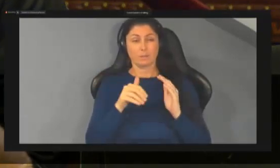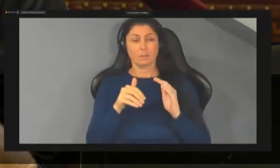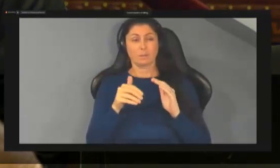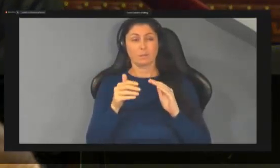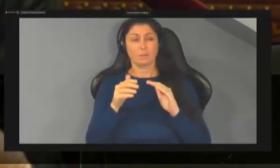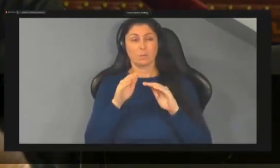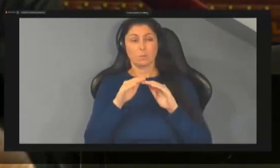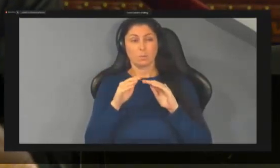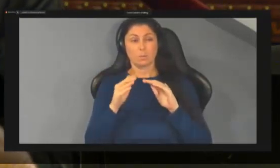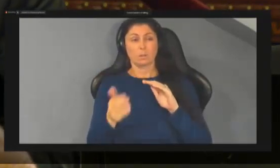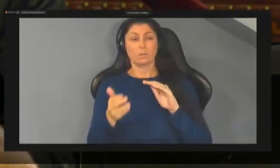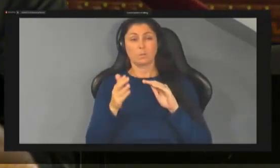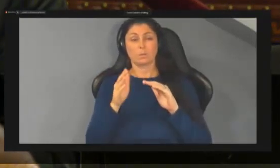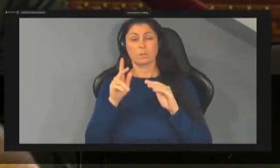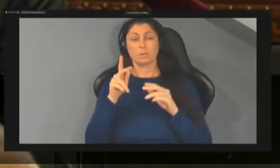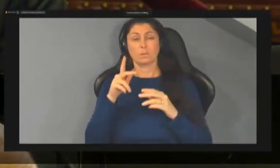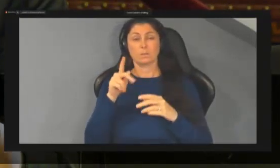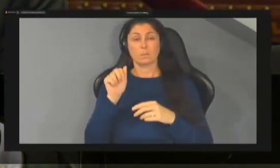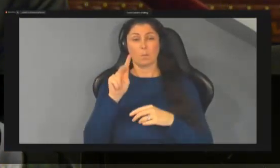park reconstruction by